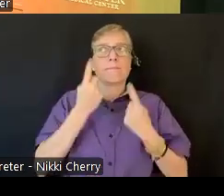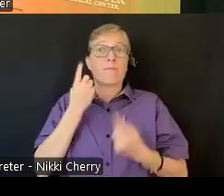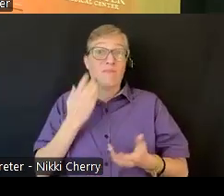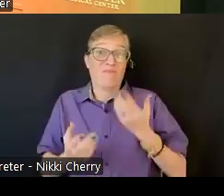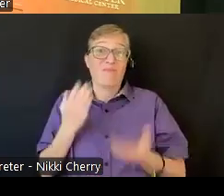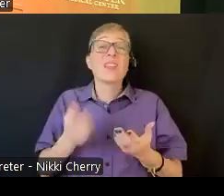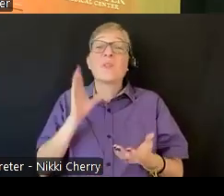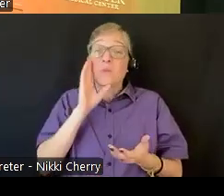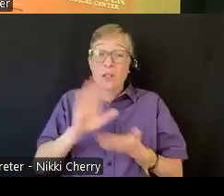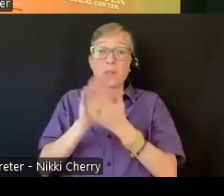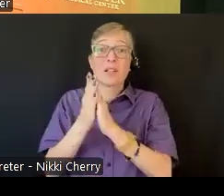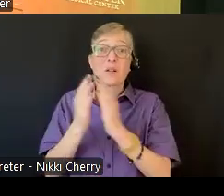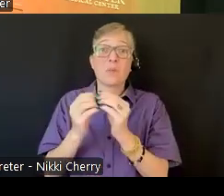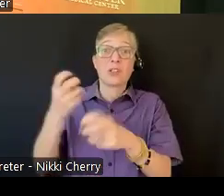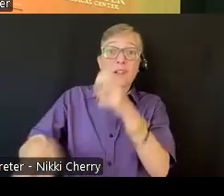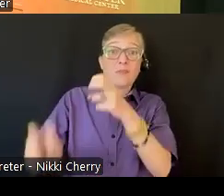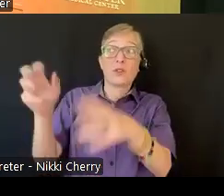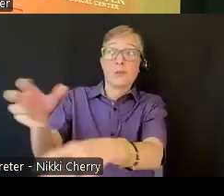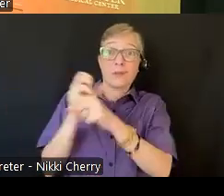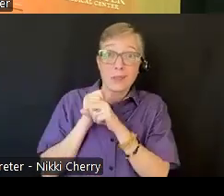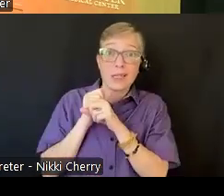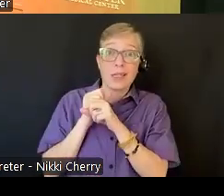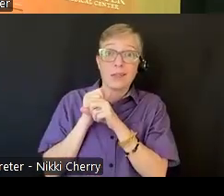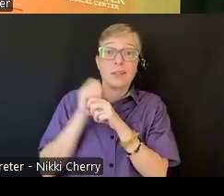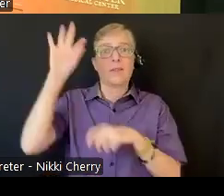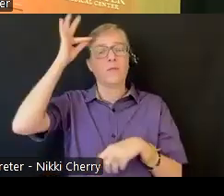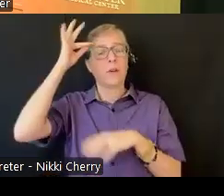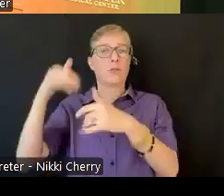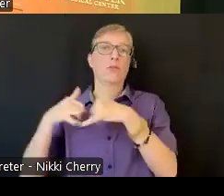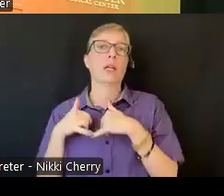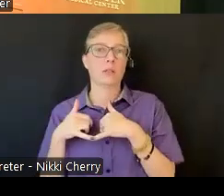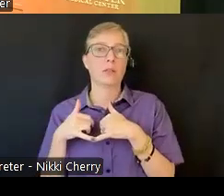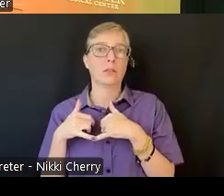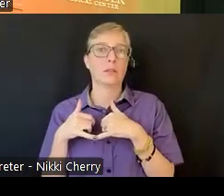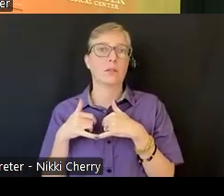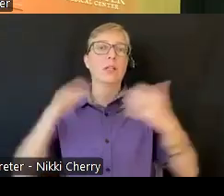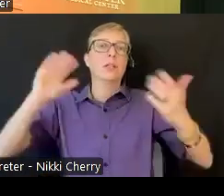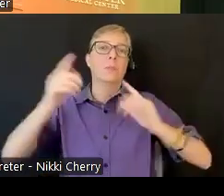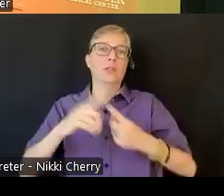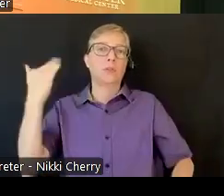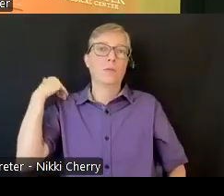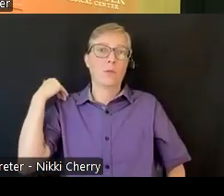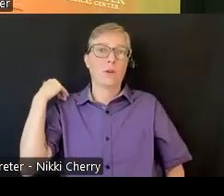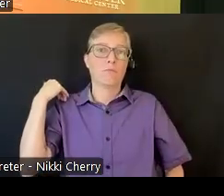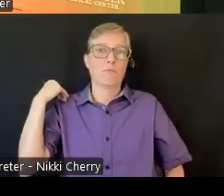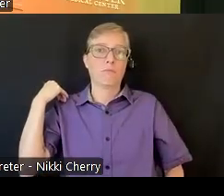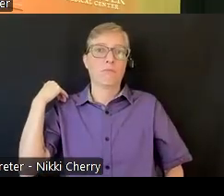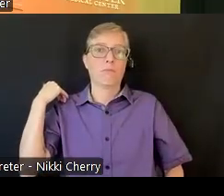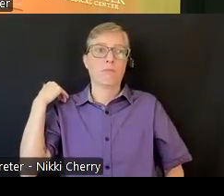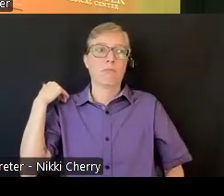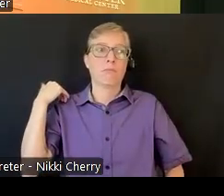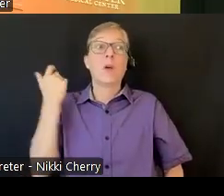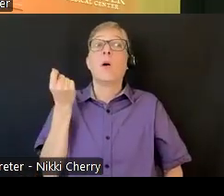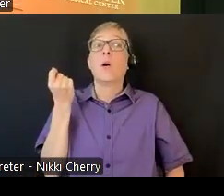federal grants through NIH, SAMHSA, and HRSA than before. Although our investigators has